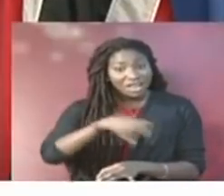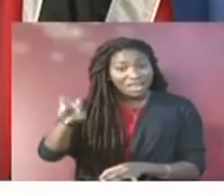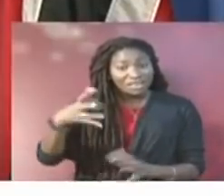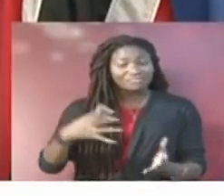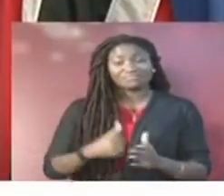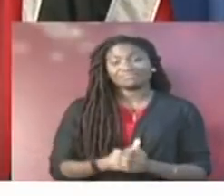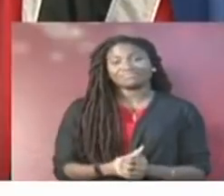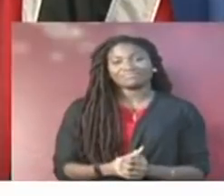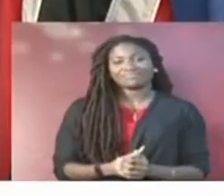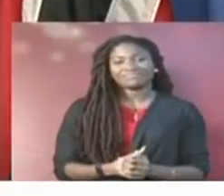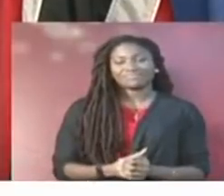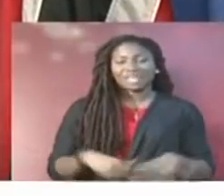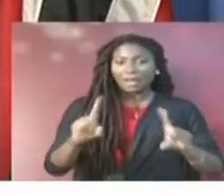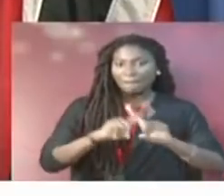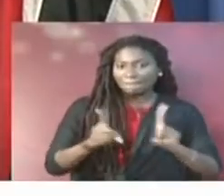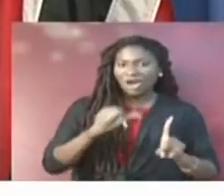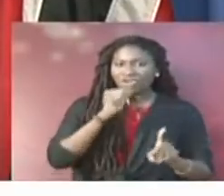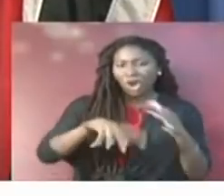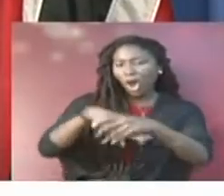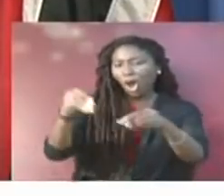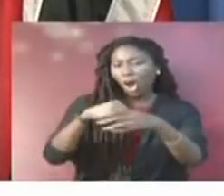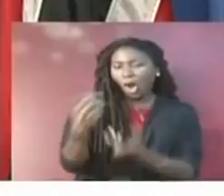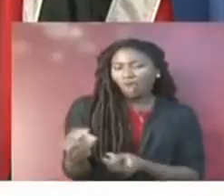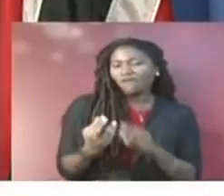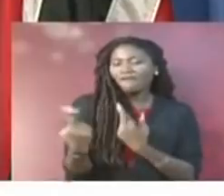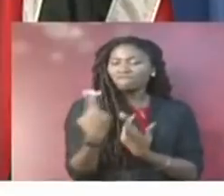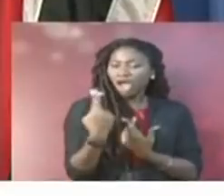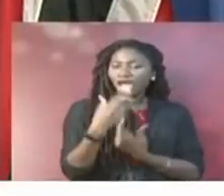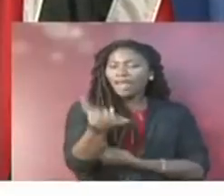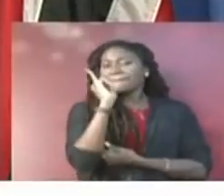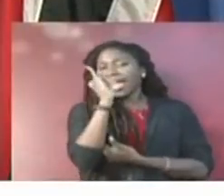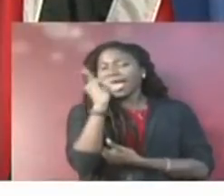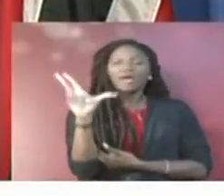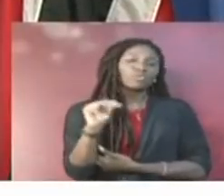But you don't have to go out and meet your partner to have a beer.